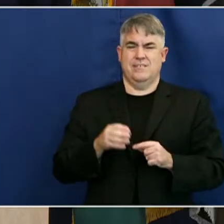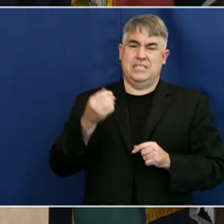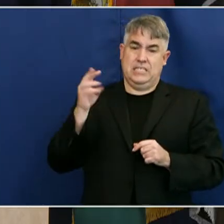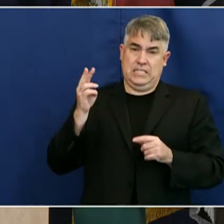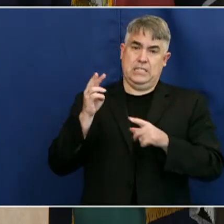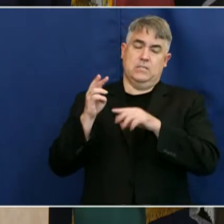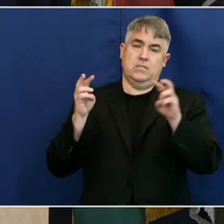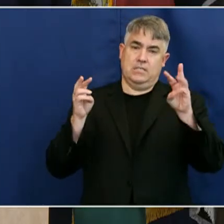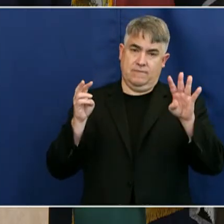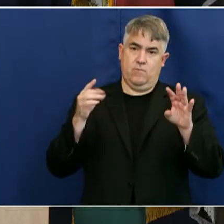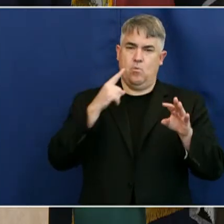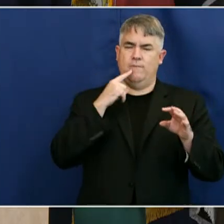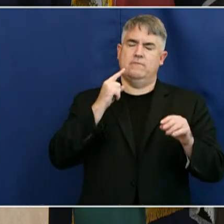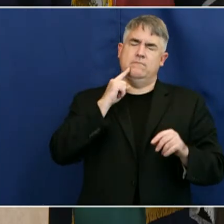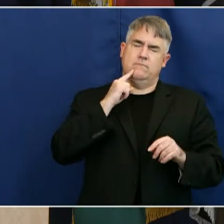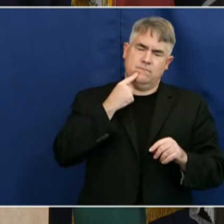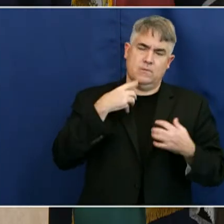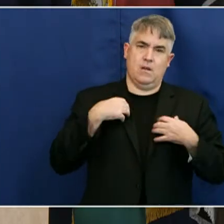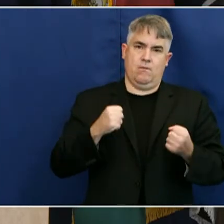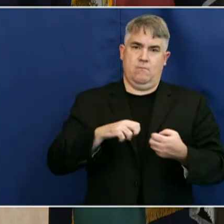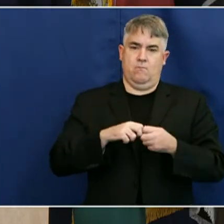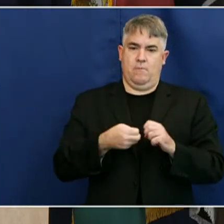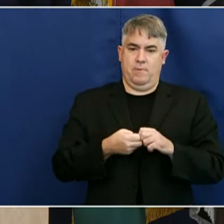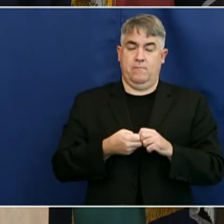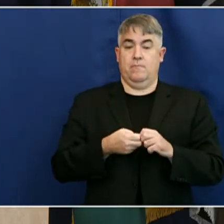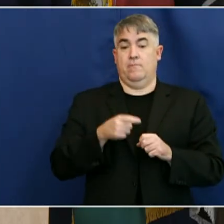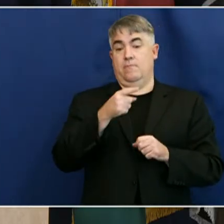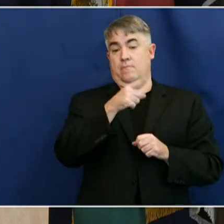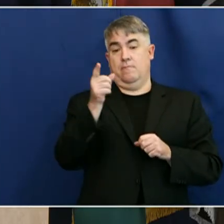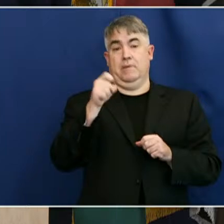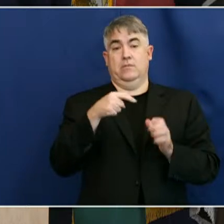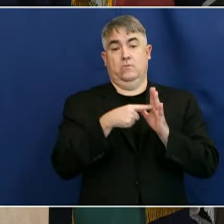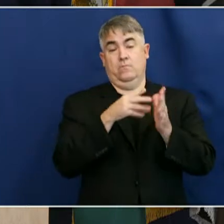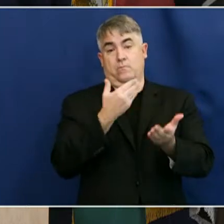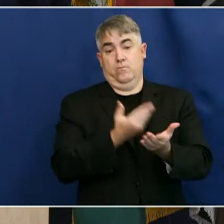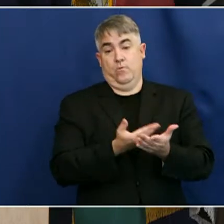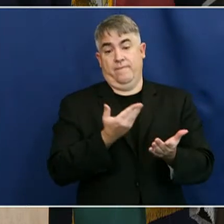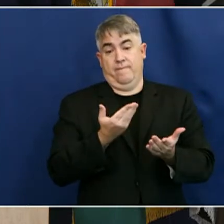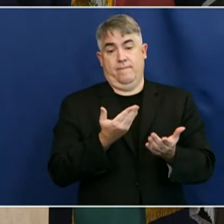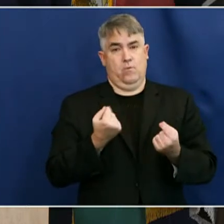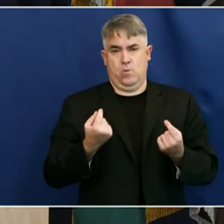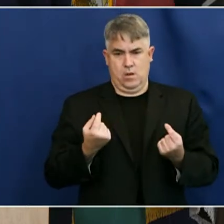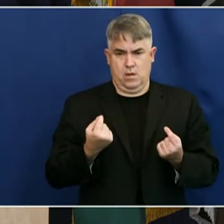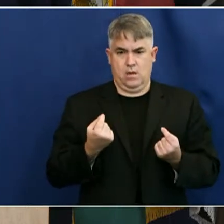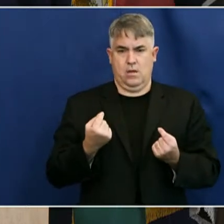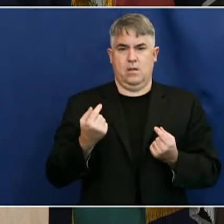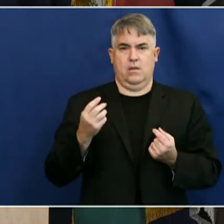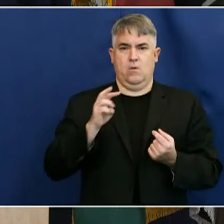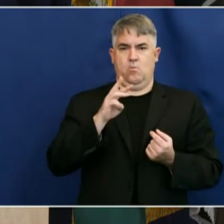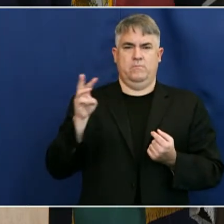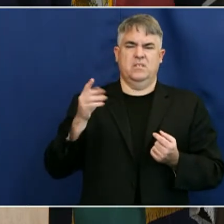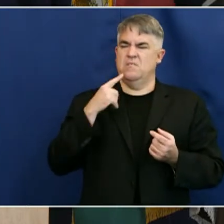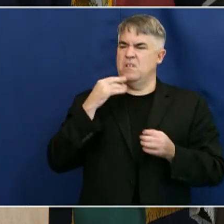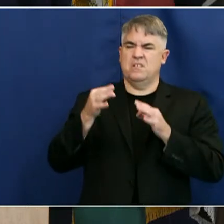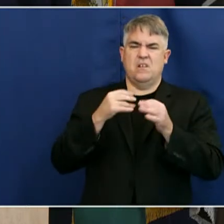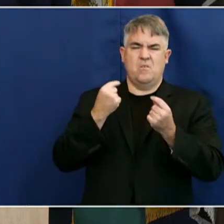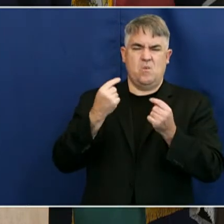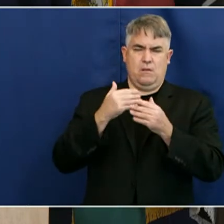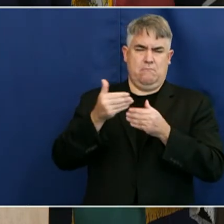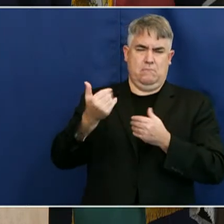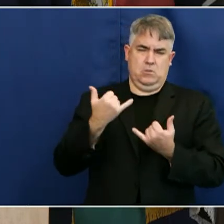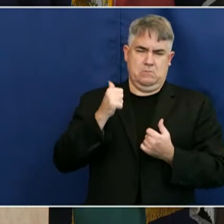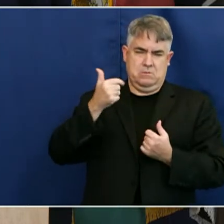there will be some documentation or some attestation component of this for individuals to verify their underlying health